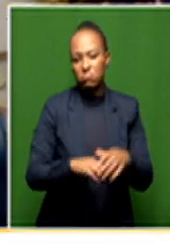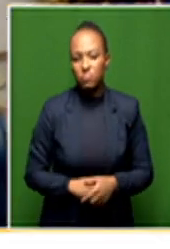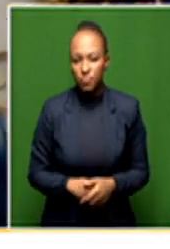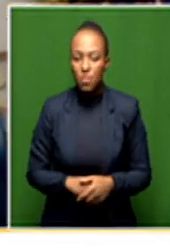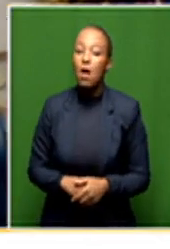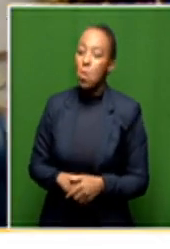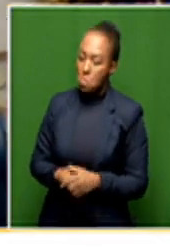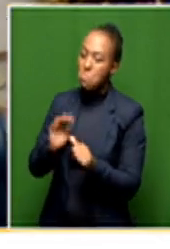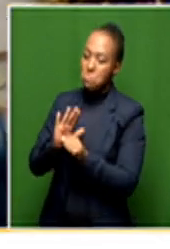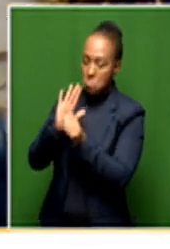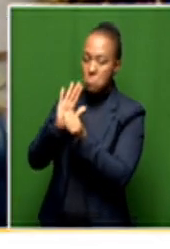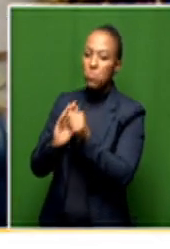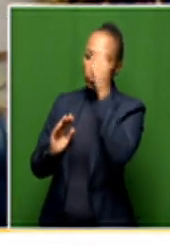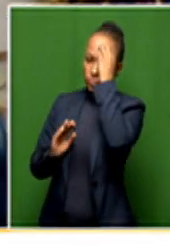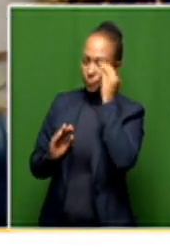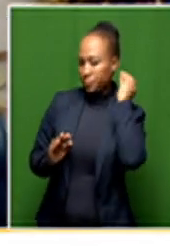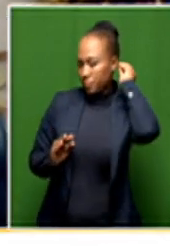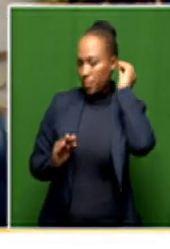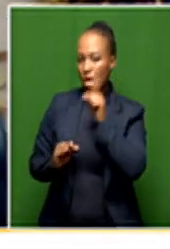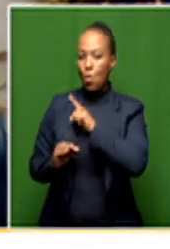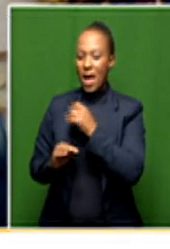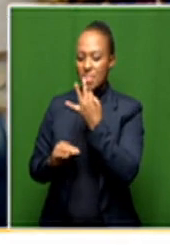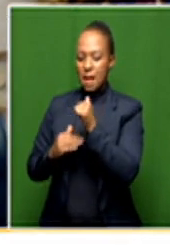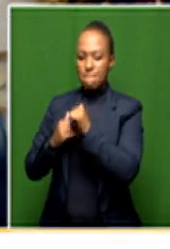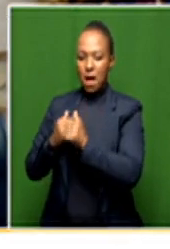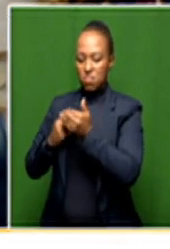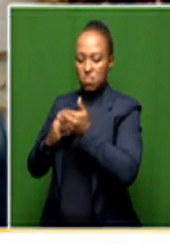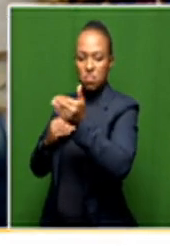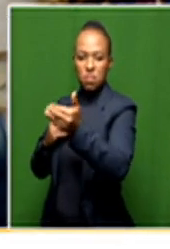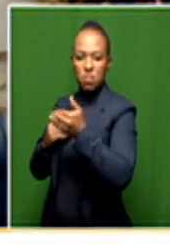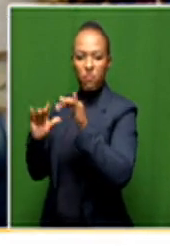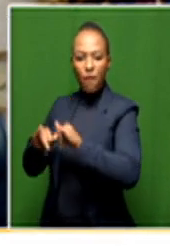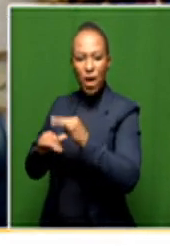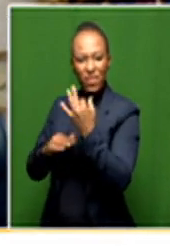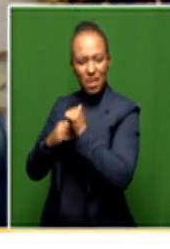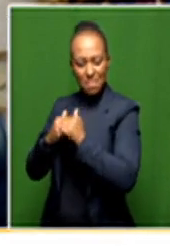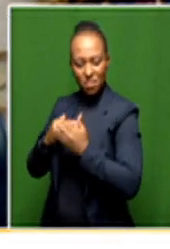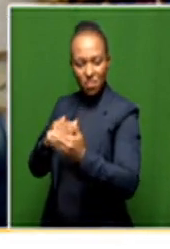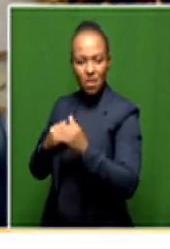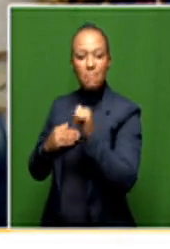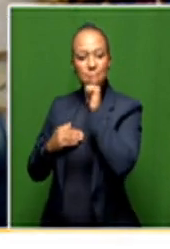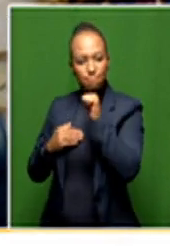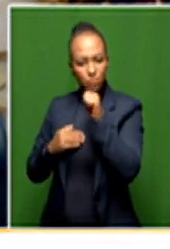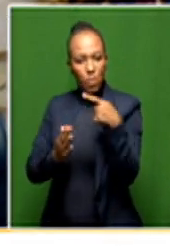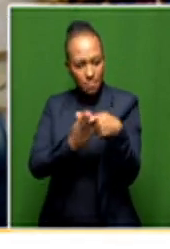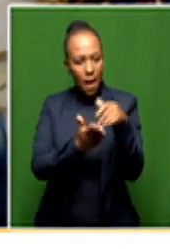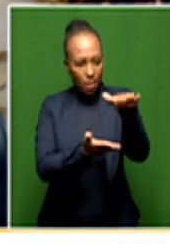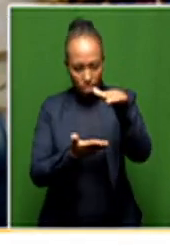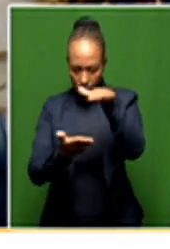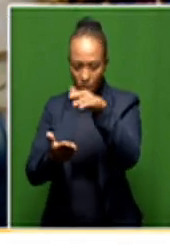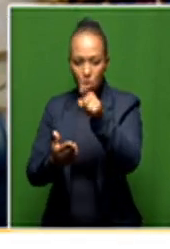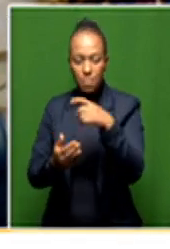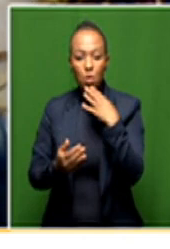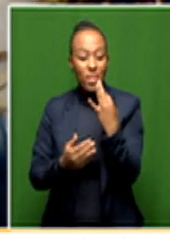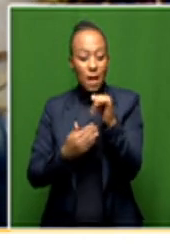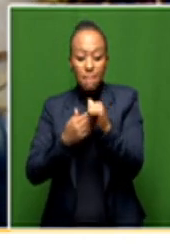important point to note as well, is that 3 month gap. However, we need to secure those vaccines so that obviously if you don't get